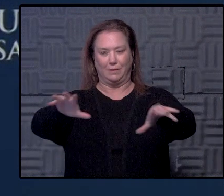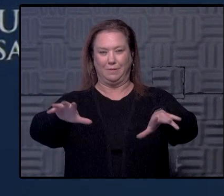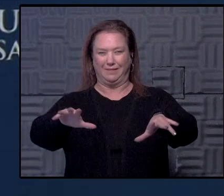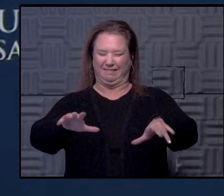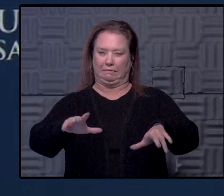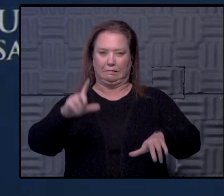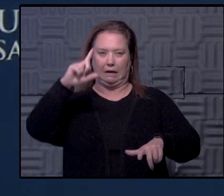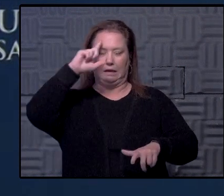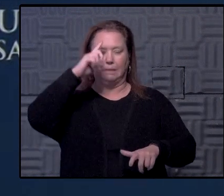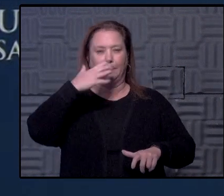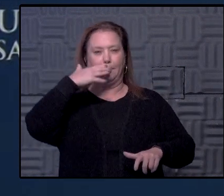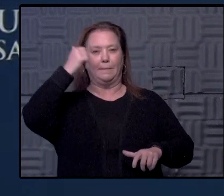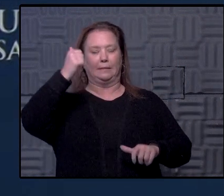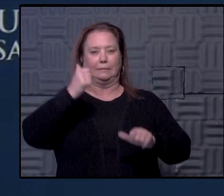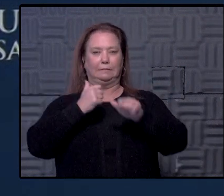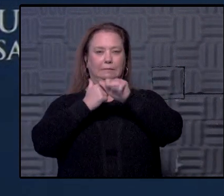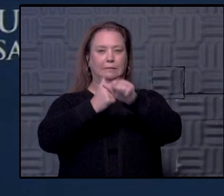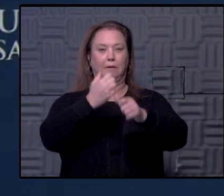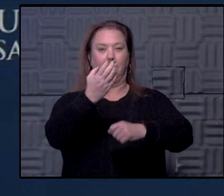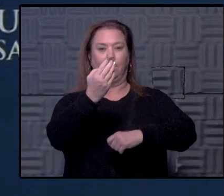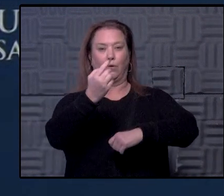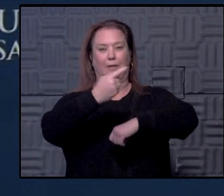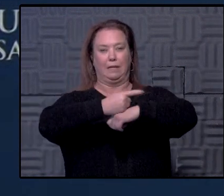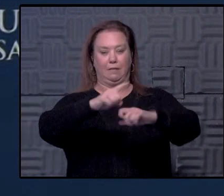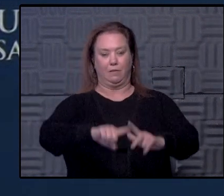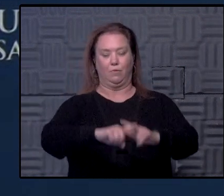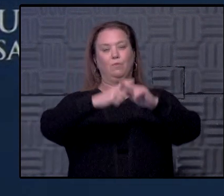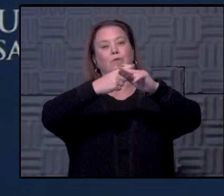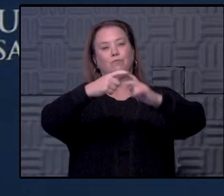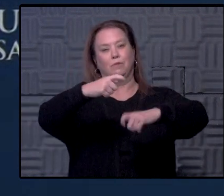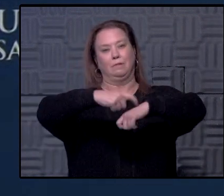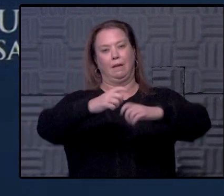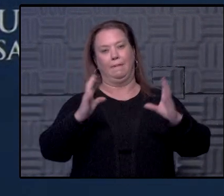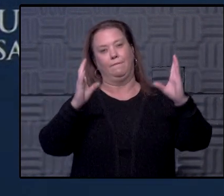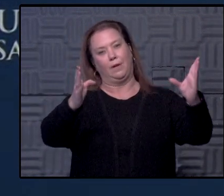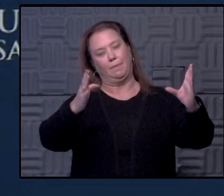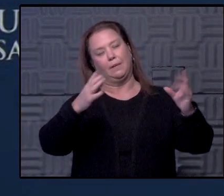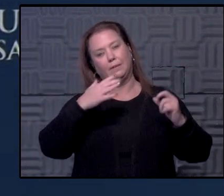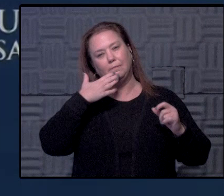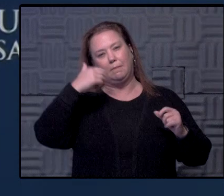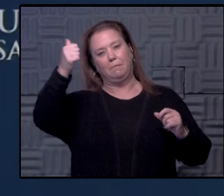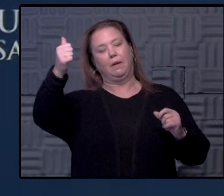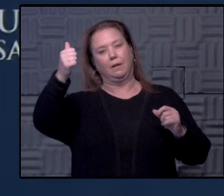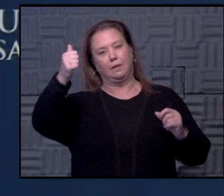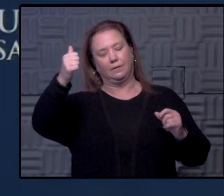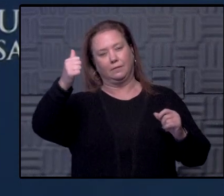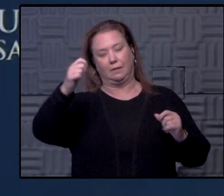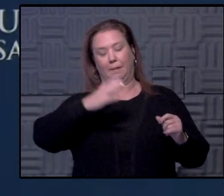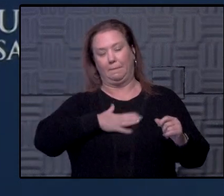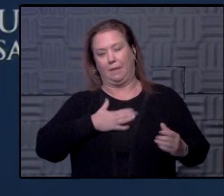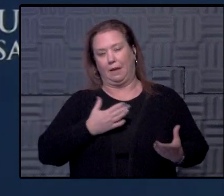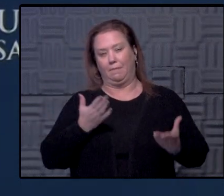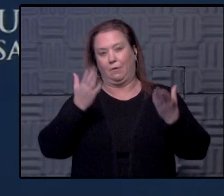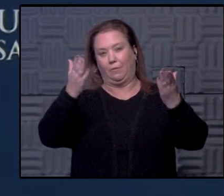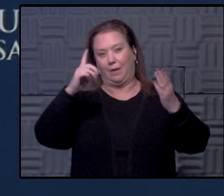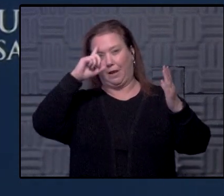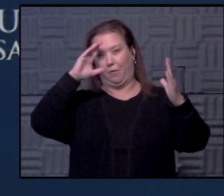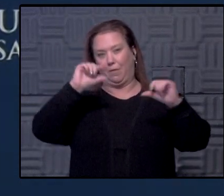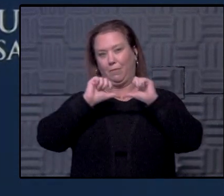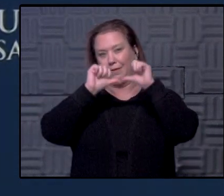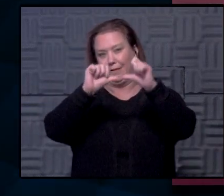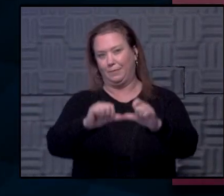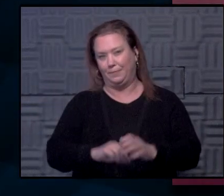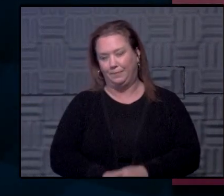to that longer time, the original timeline, is really probably what I'm hoping that we continue to